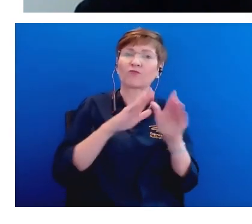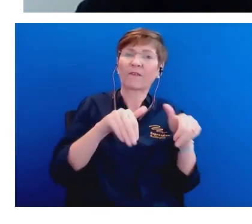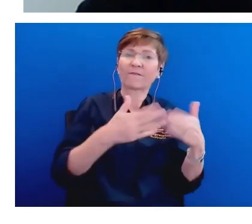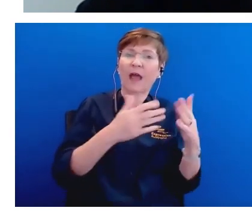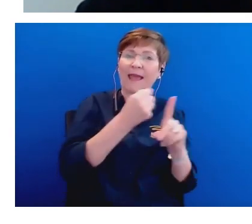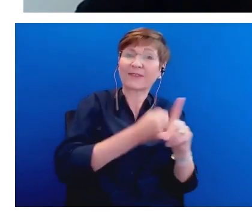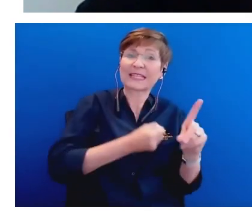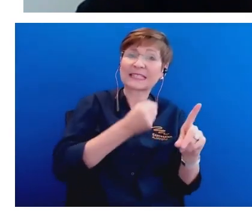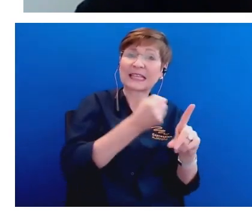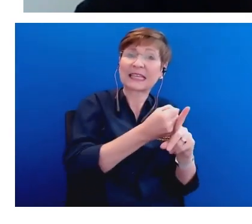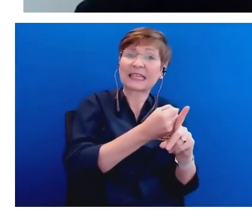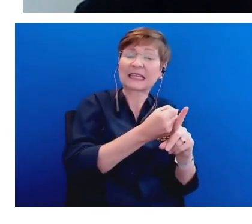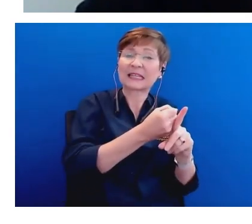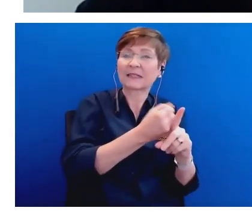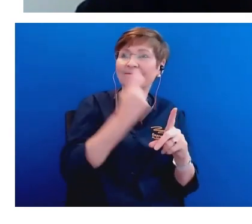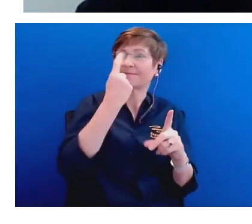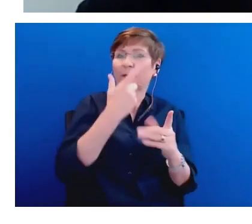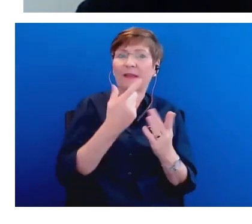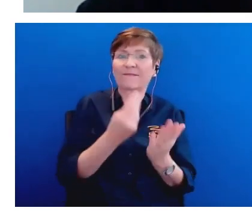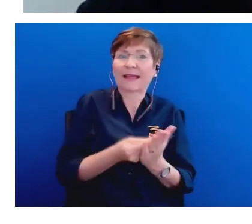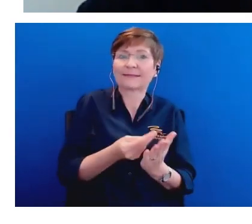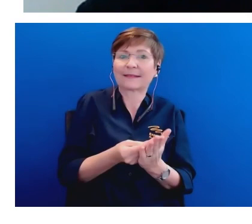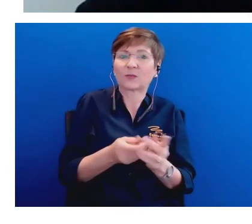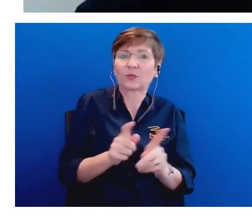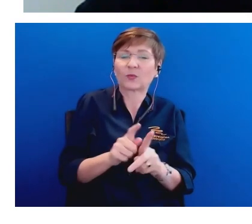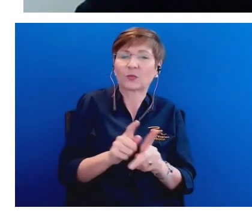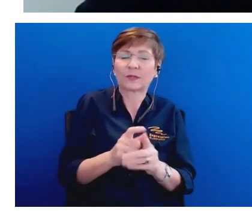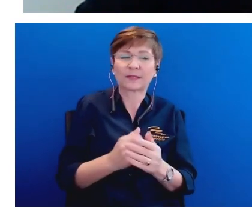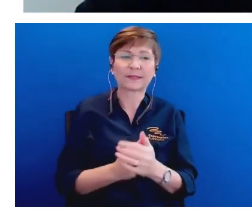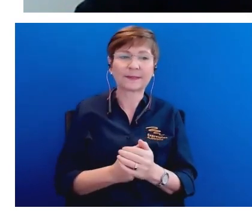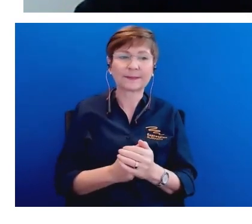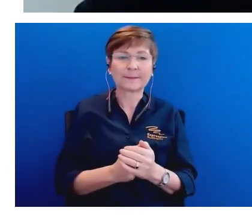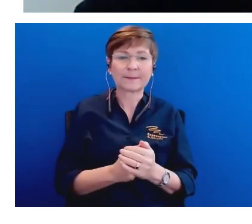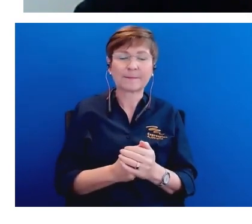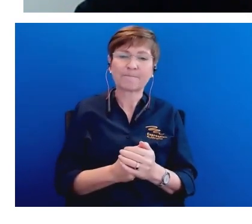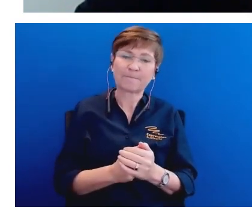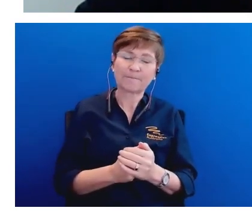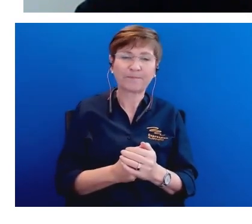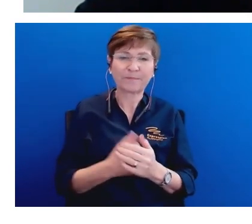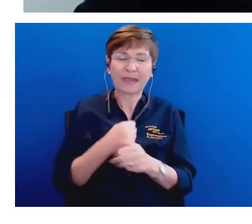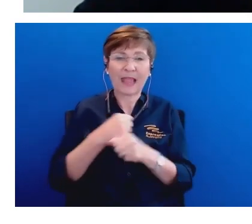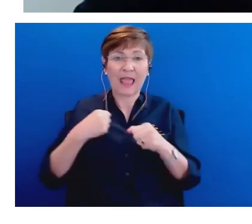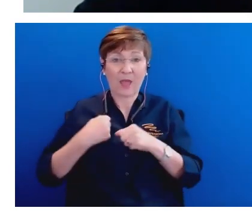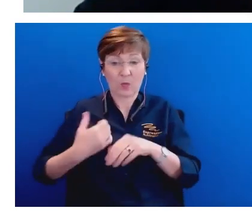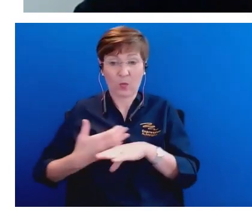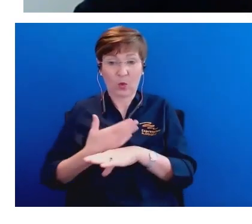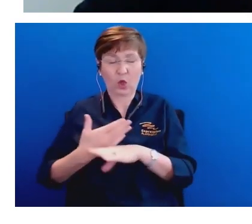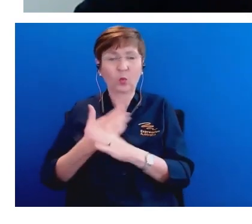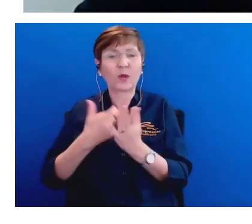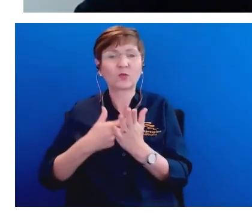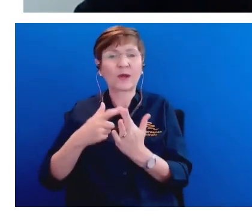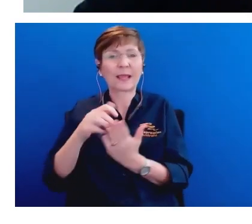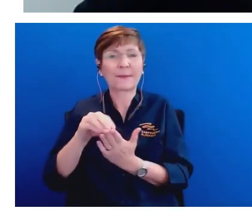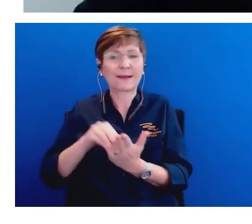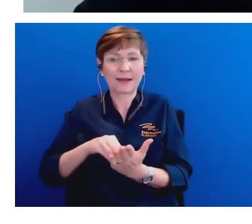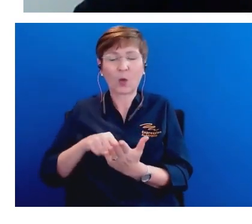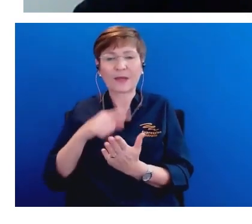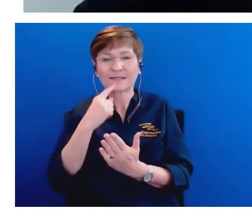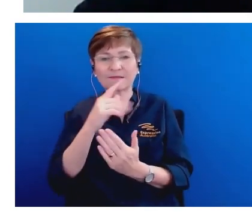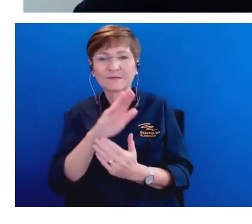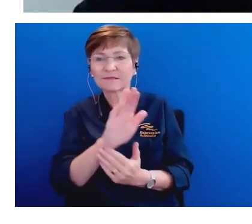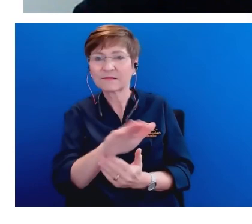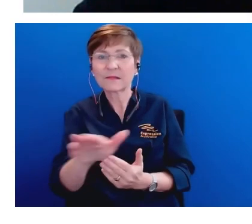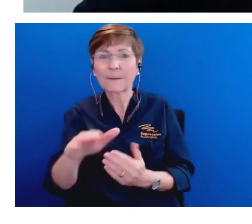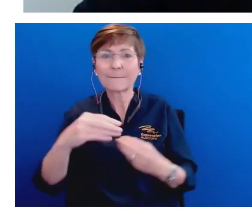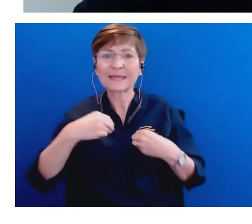that we really wanted to recommend and did recommend to an extent in the work was for companies to build good relationships with